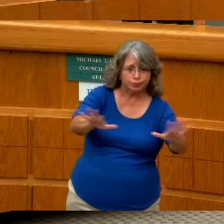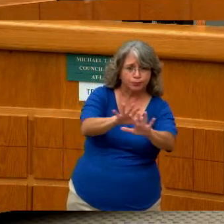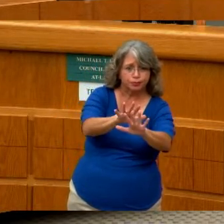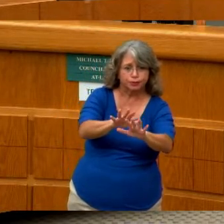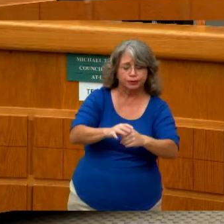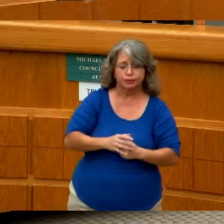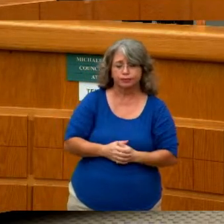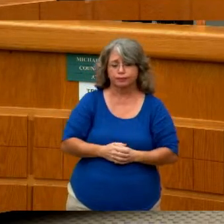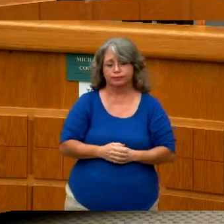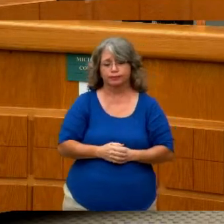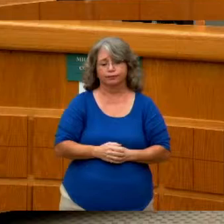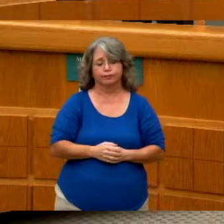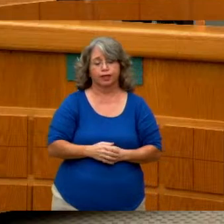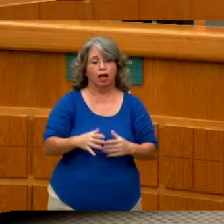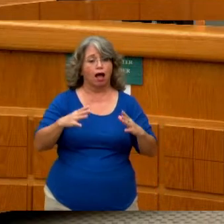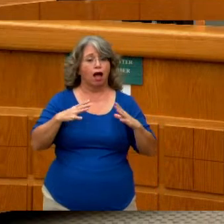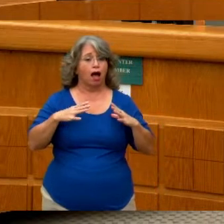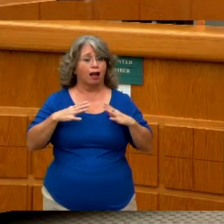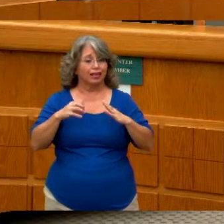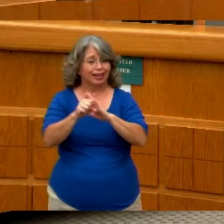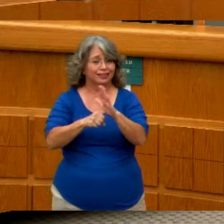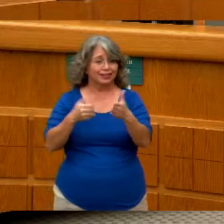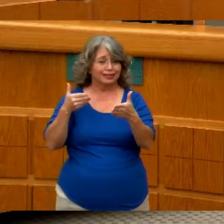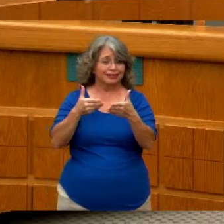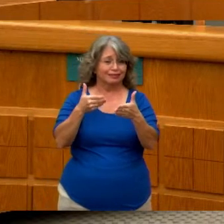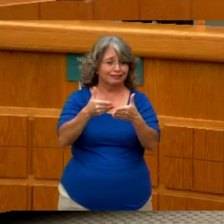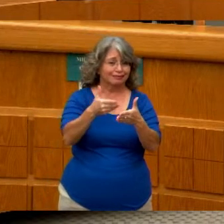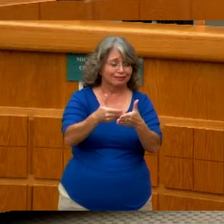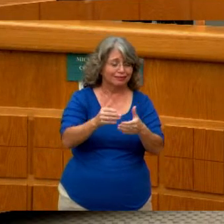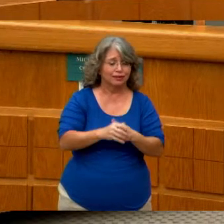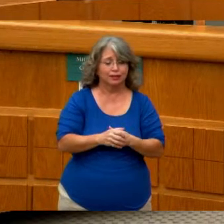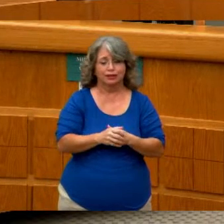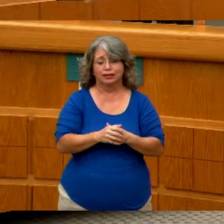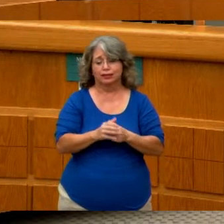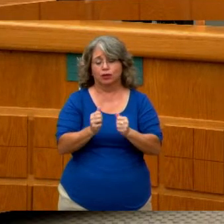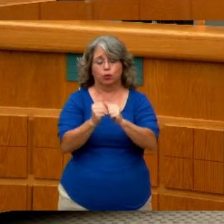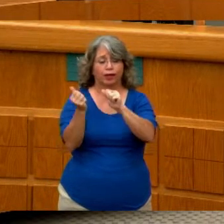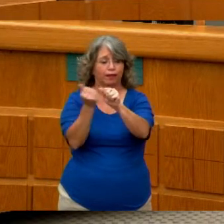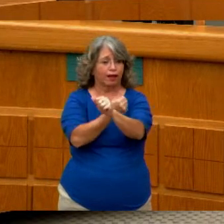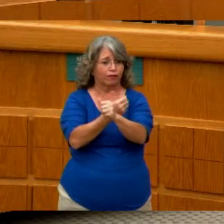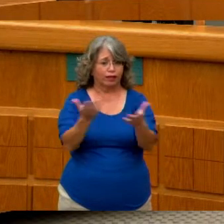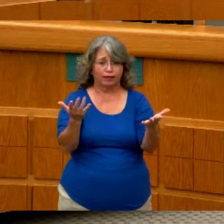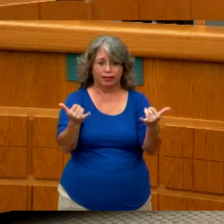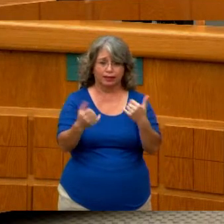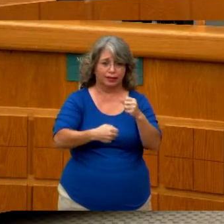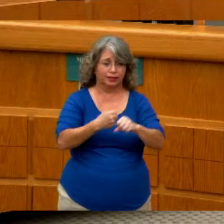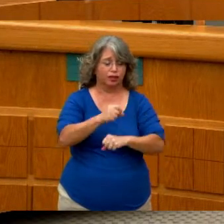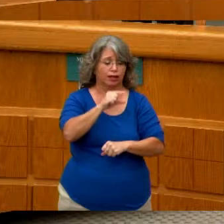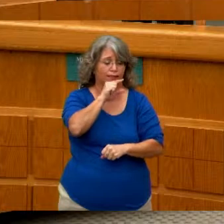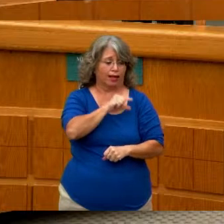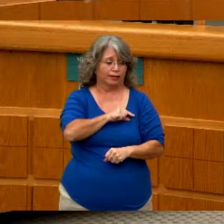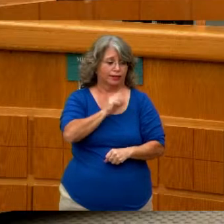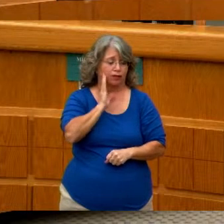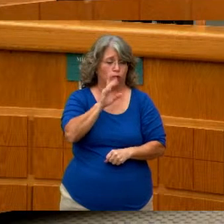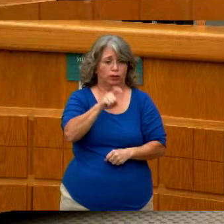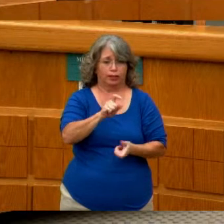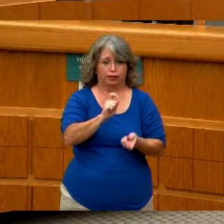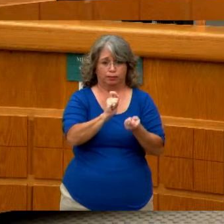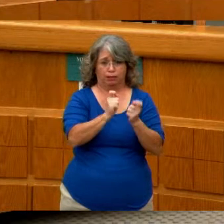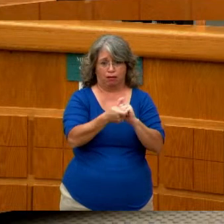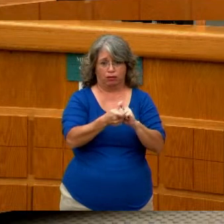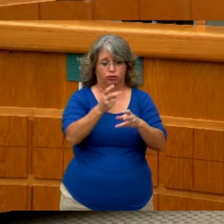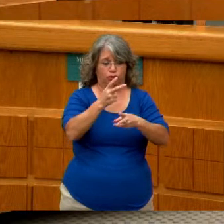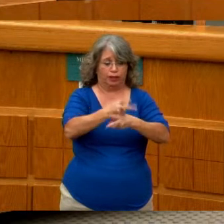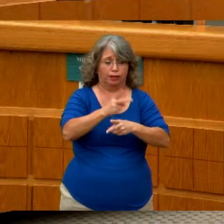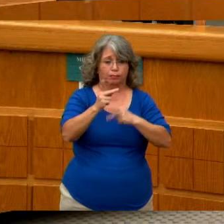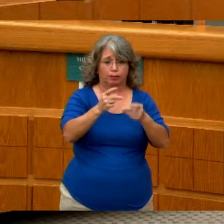outbreak. So the holiday season is quickly approaching. As with all our celebrations this year, Thanksgiving activities